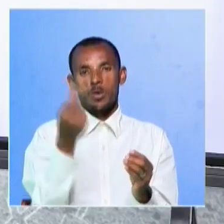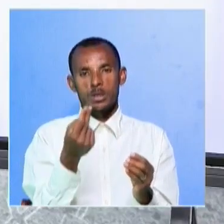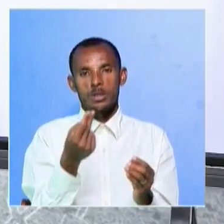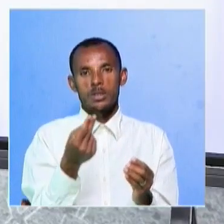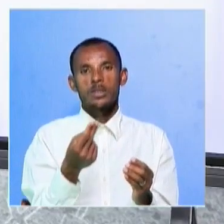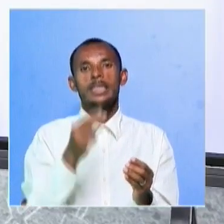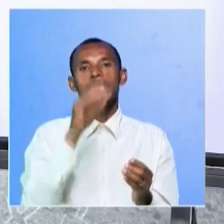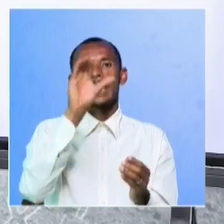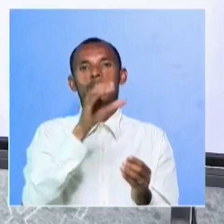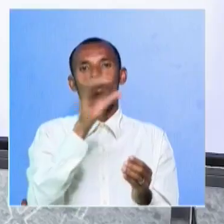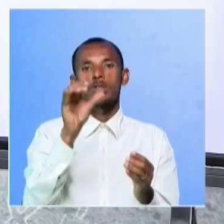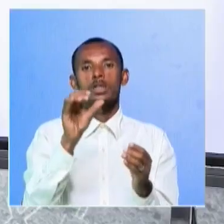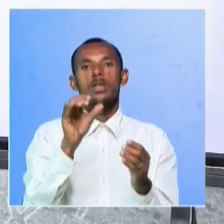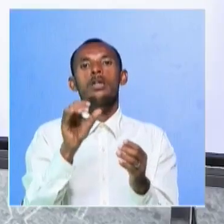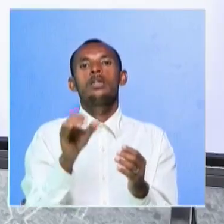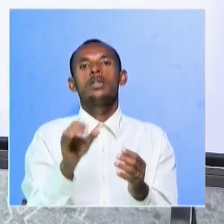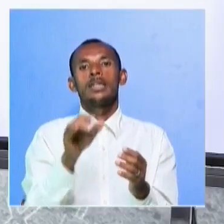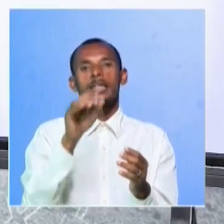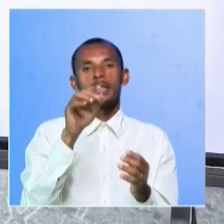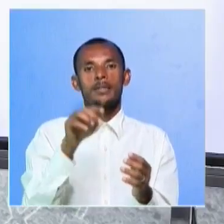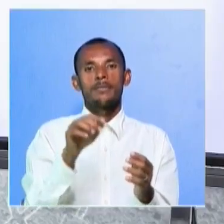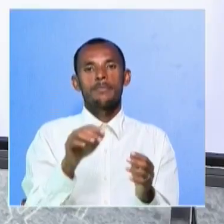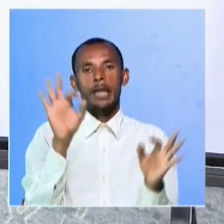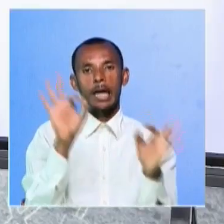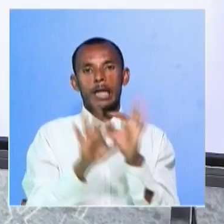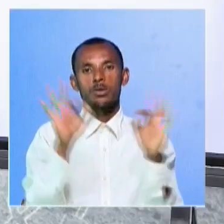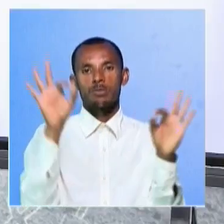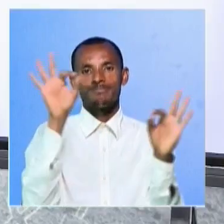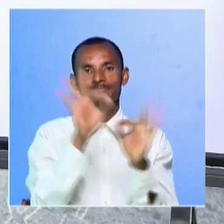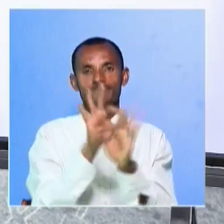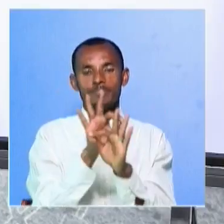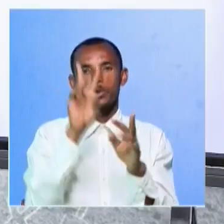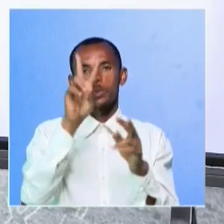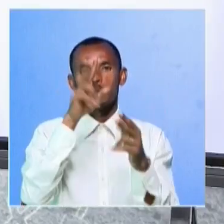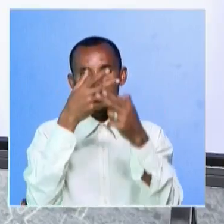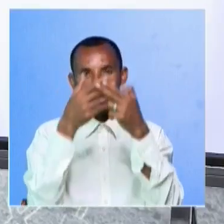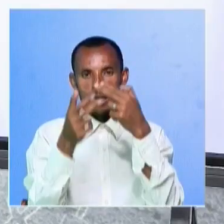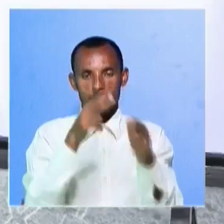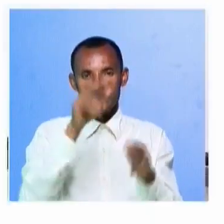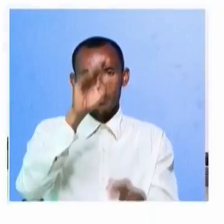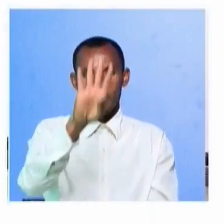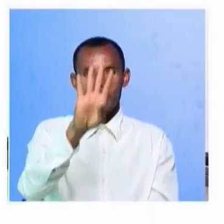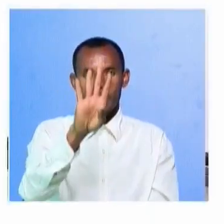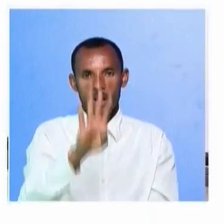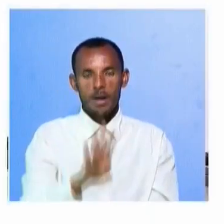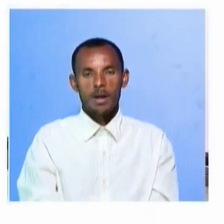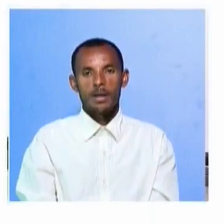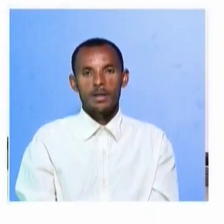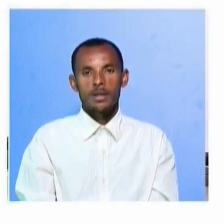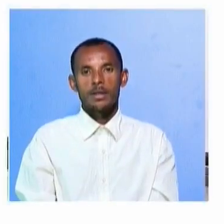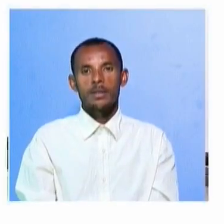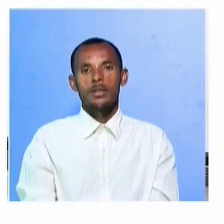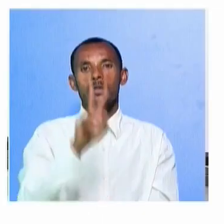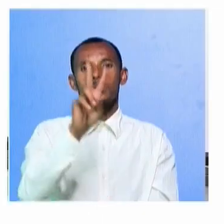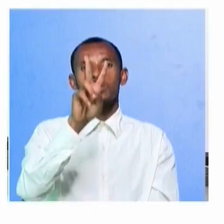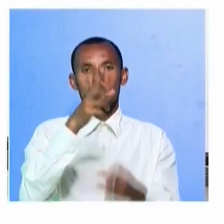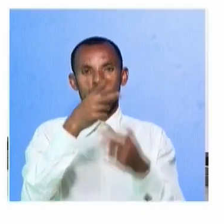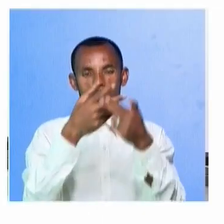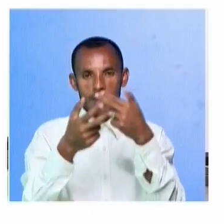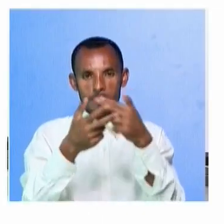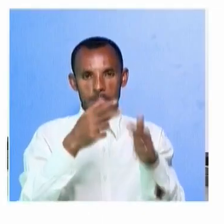cross product, okay? Compare 2 times 4, okay? 2 times